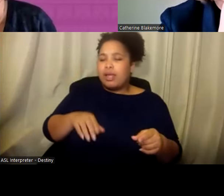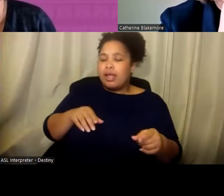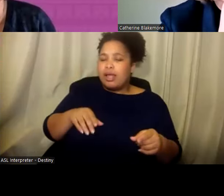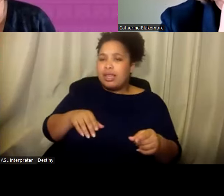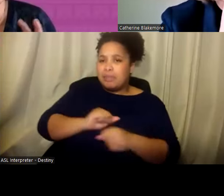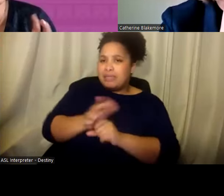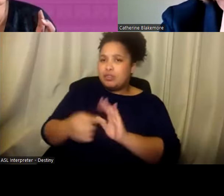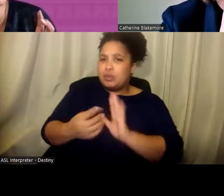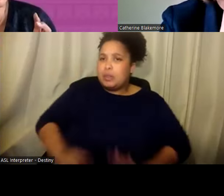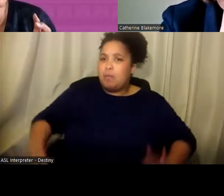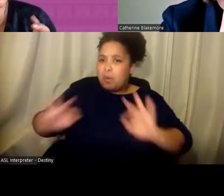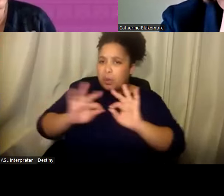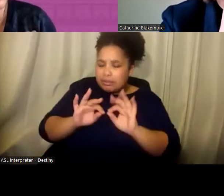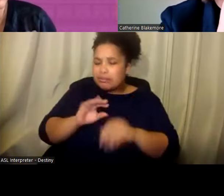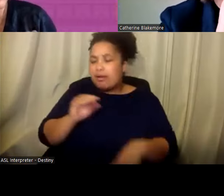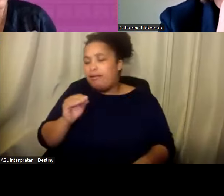importance